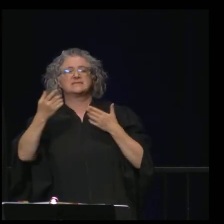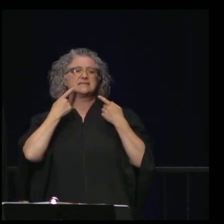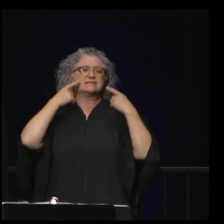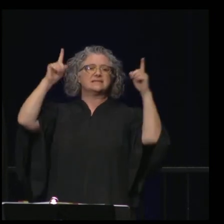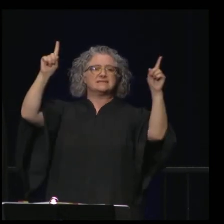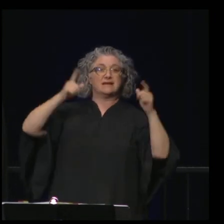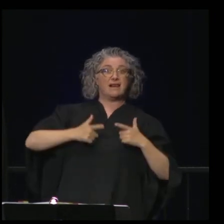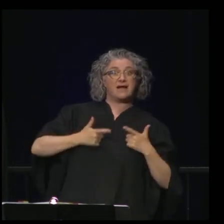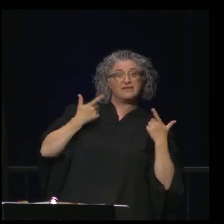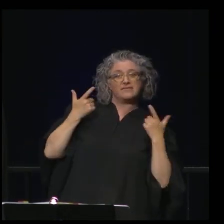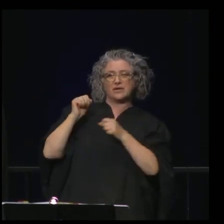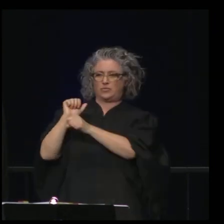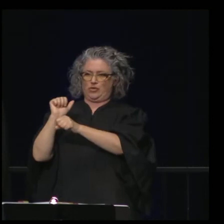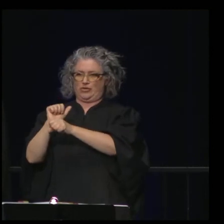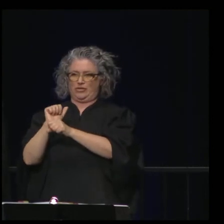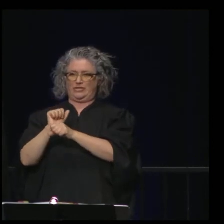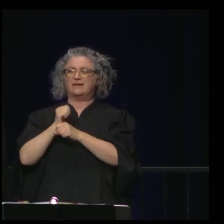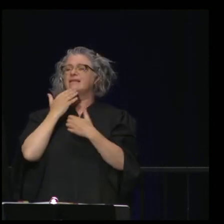and work. Thank you.